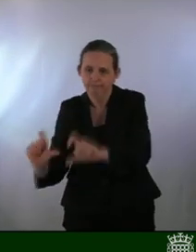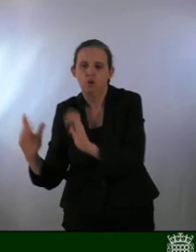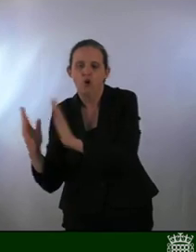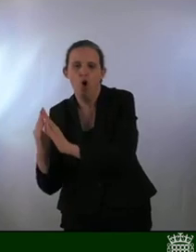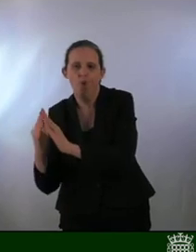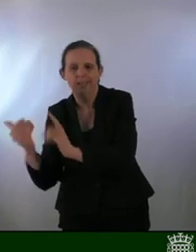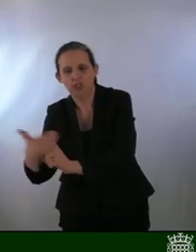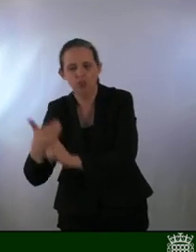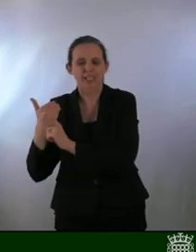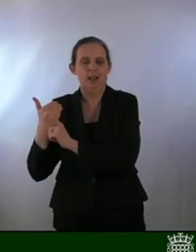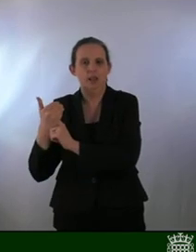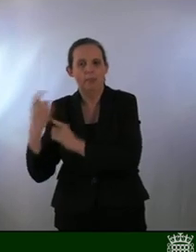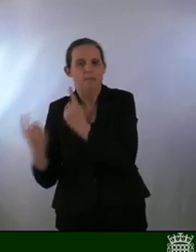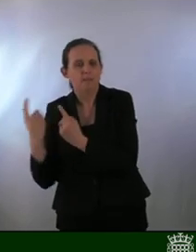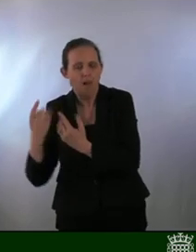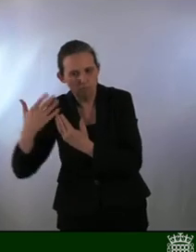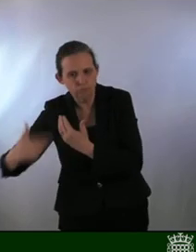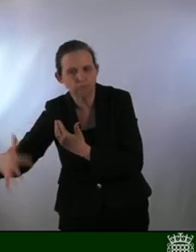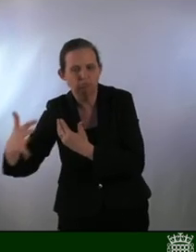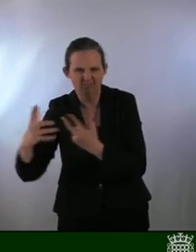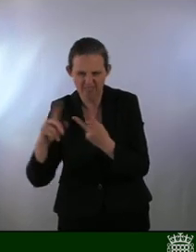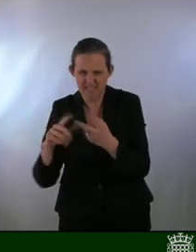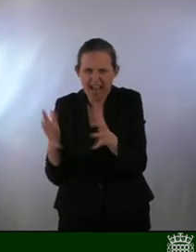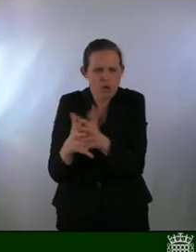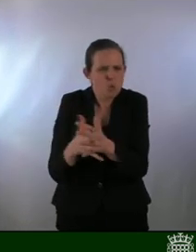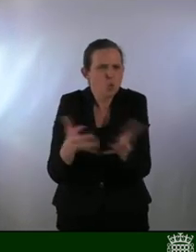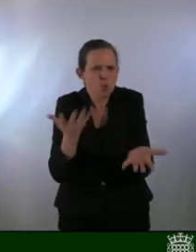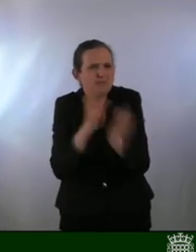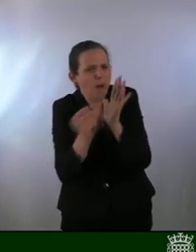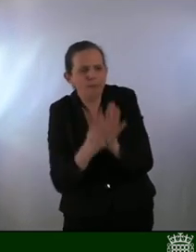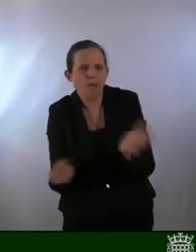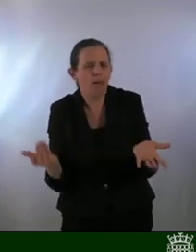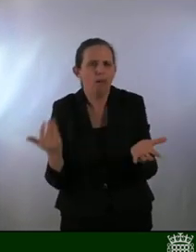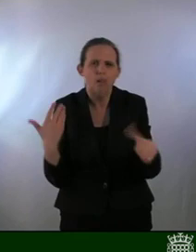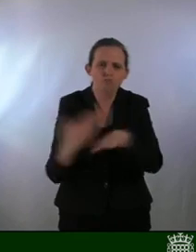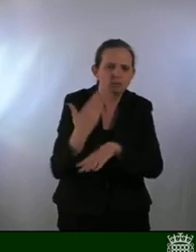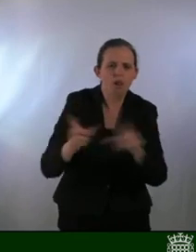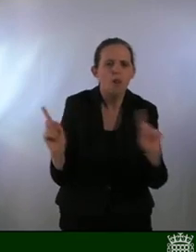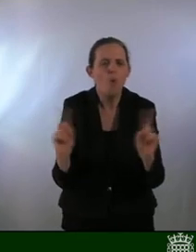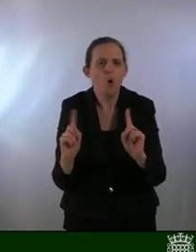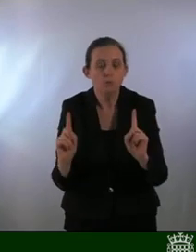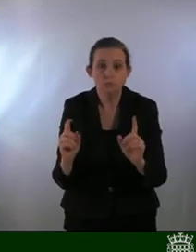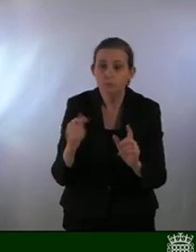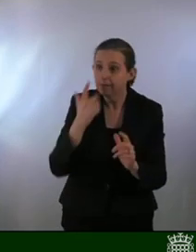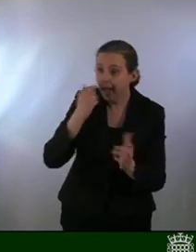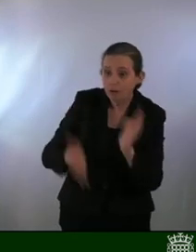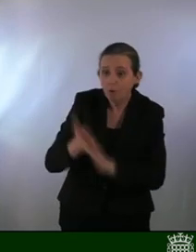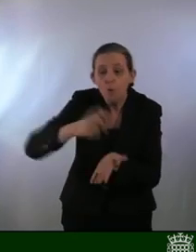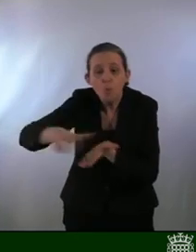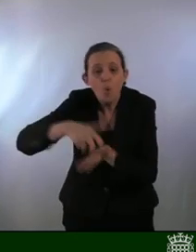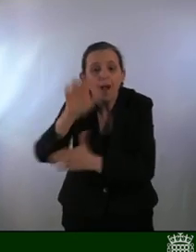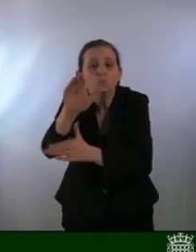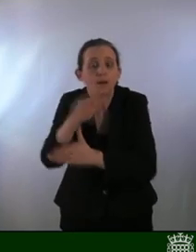more details of how this would work in practice? Will they be able to exercise, go for a walk, for